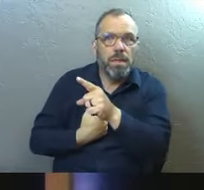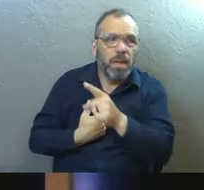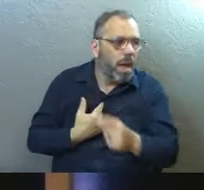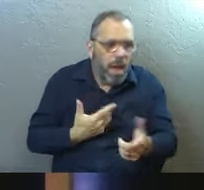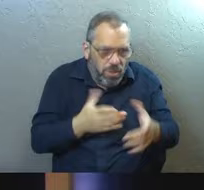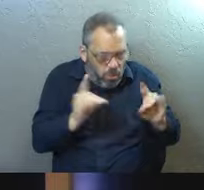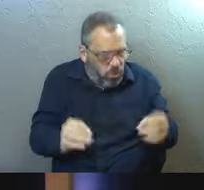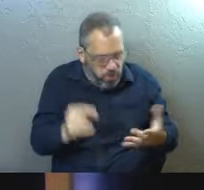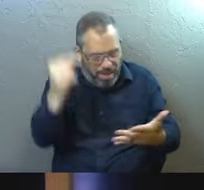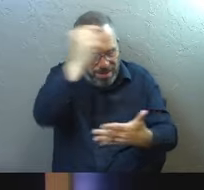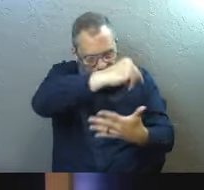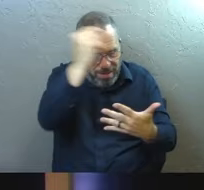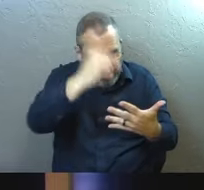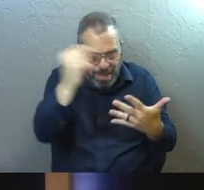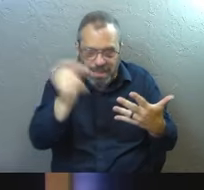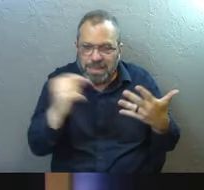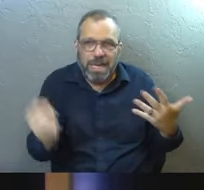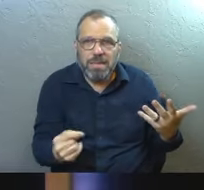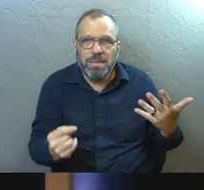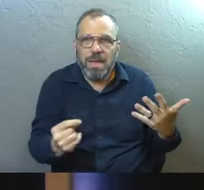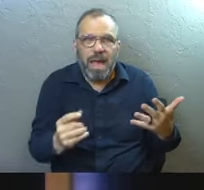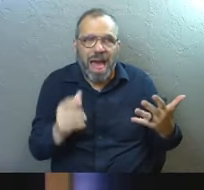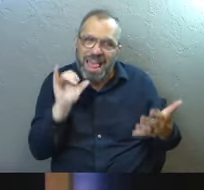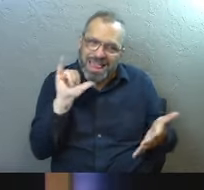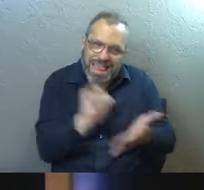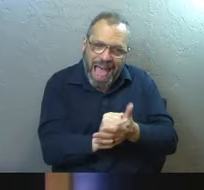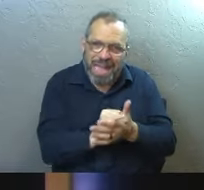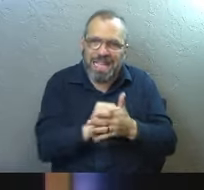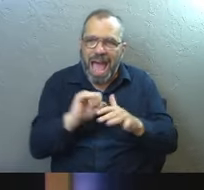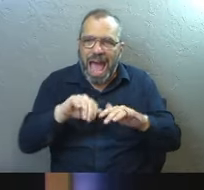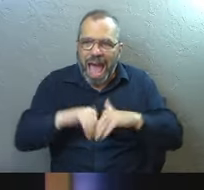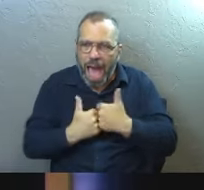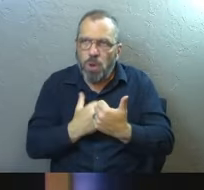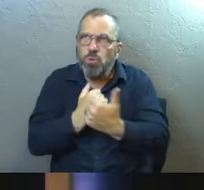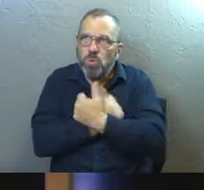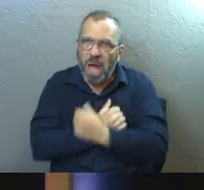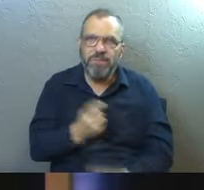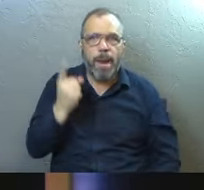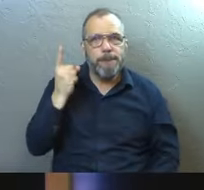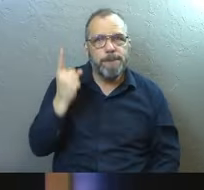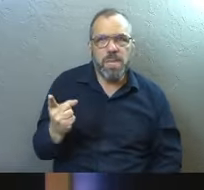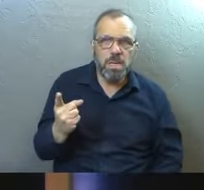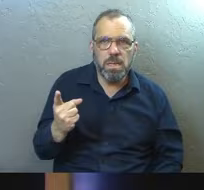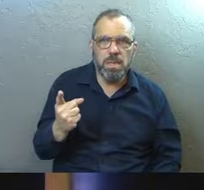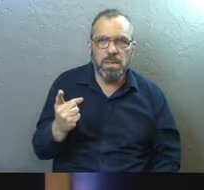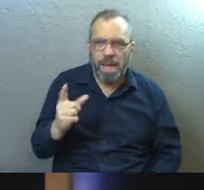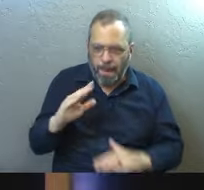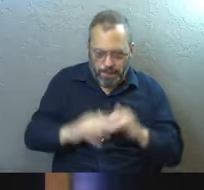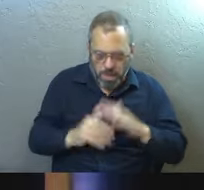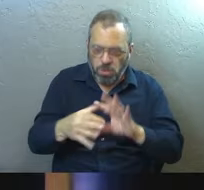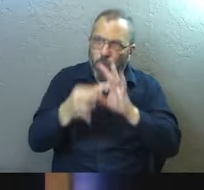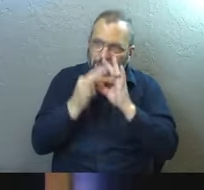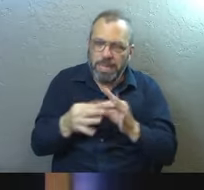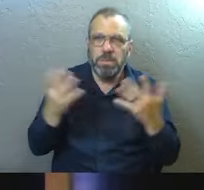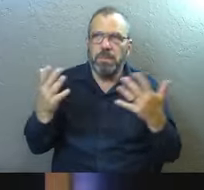You'll do the things that I've asked you to do. That's how you love me. That's how we build relationship. That's how we feel close. And the